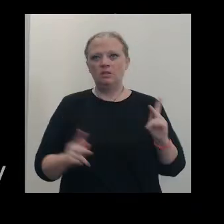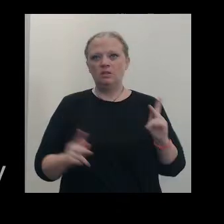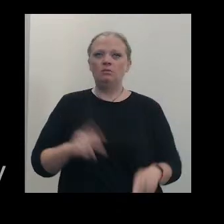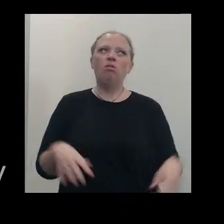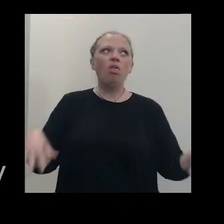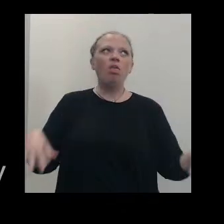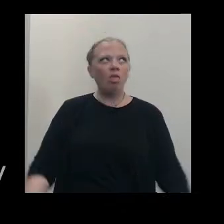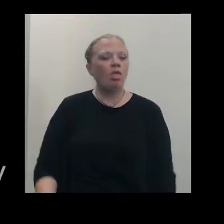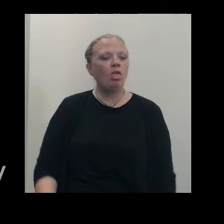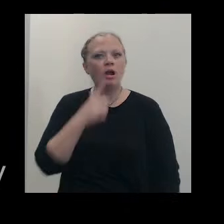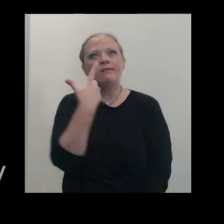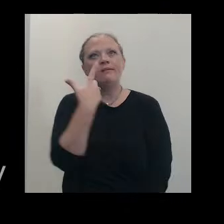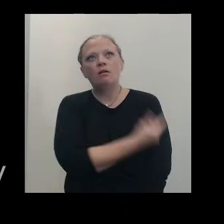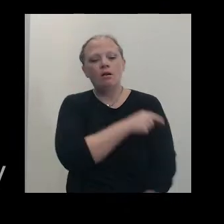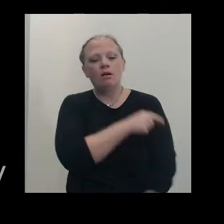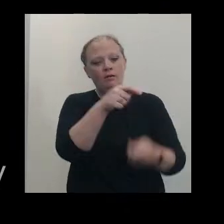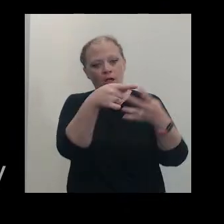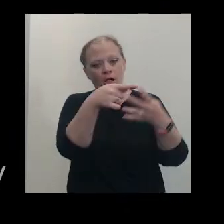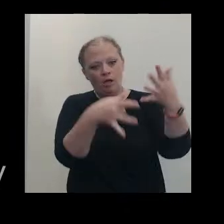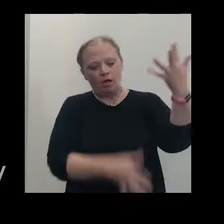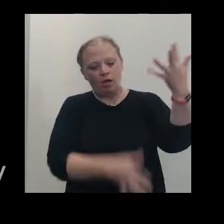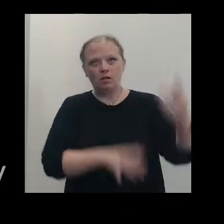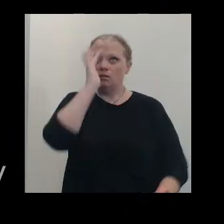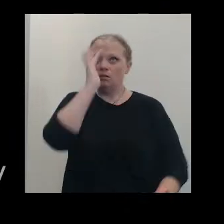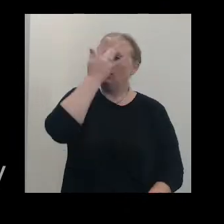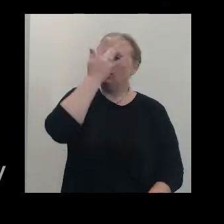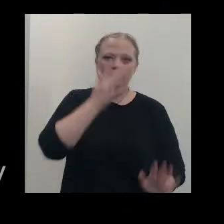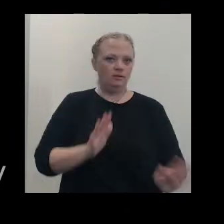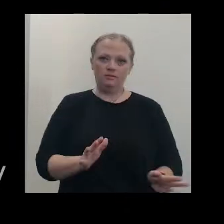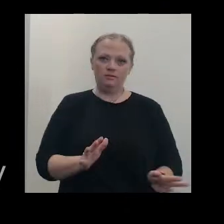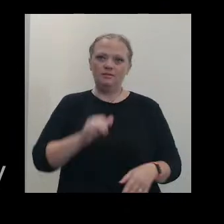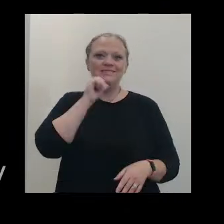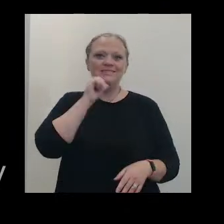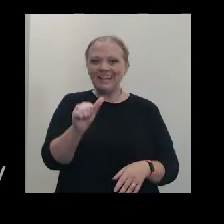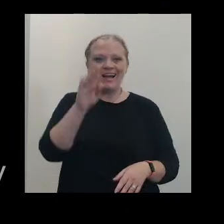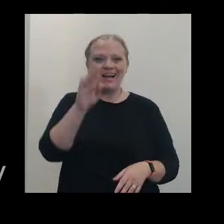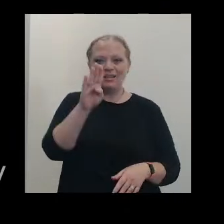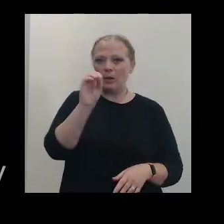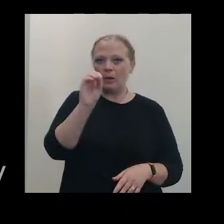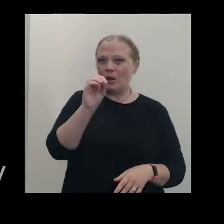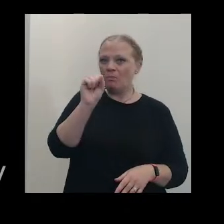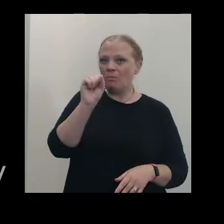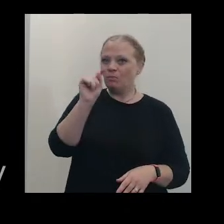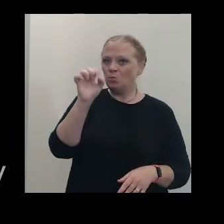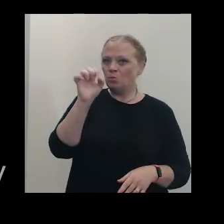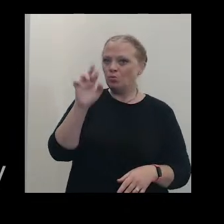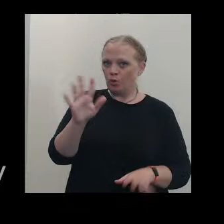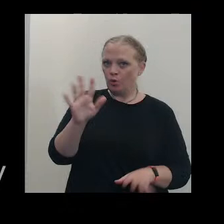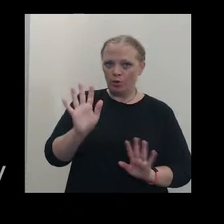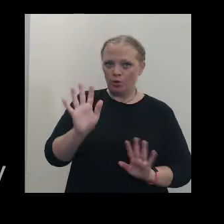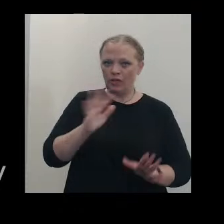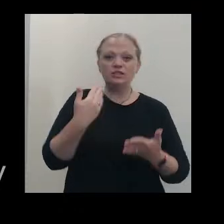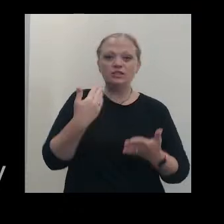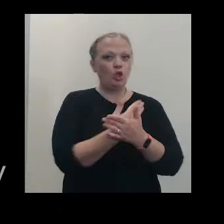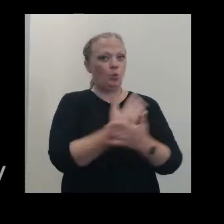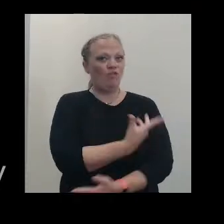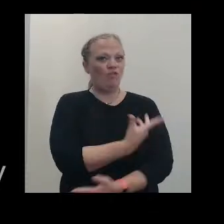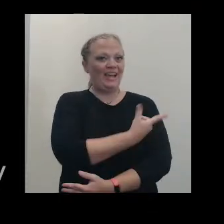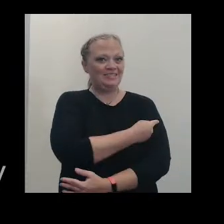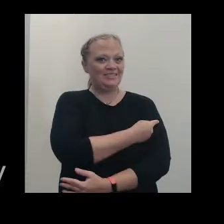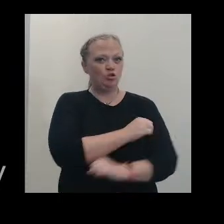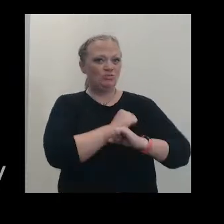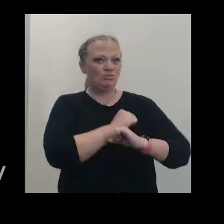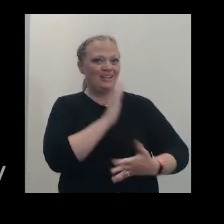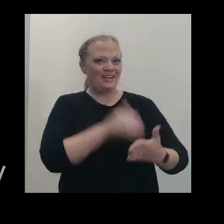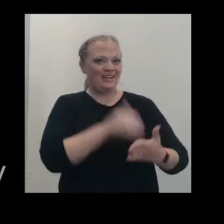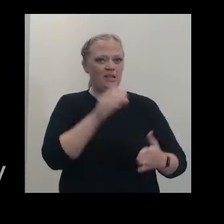been boosted so many times, I'm so sick of this. This is just not another booster. This is a new vaccine that protects against the Omicron